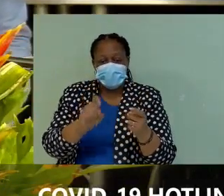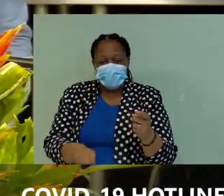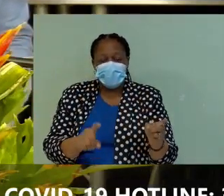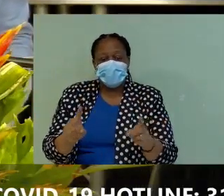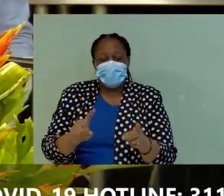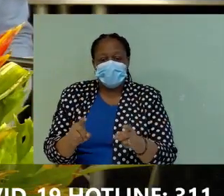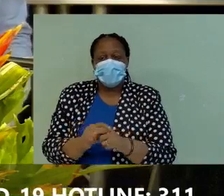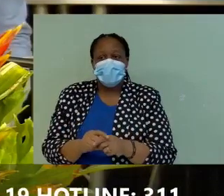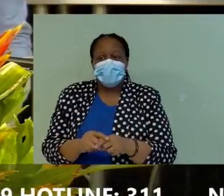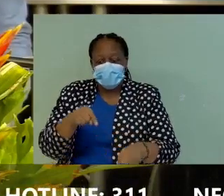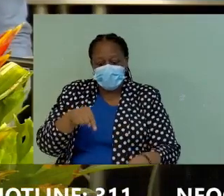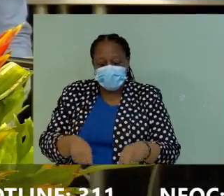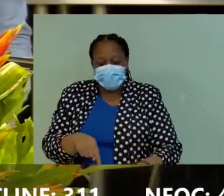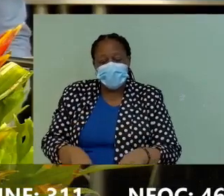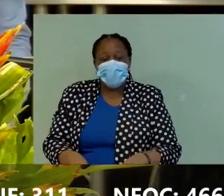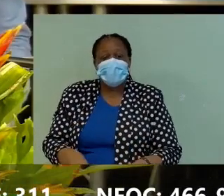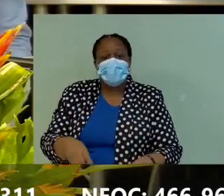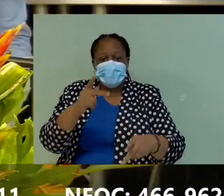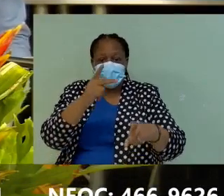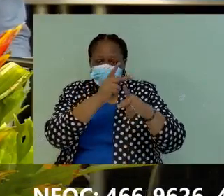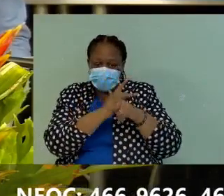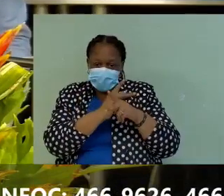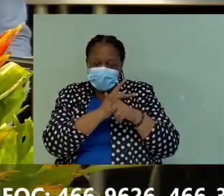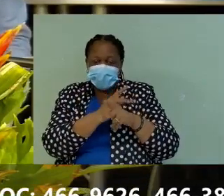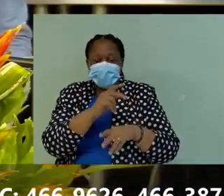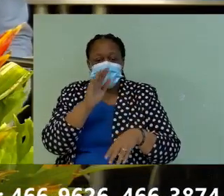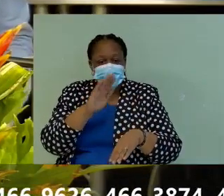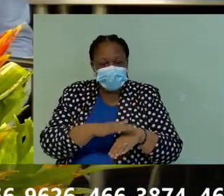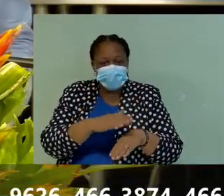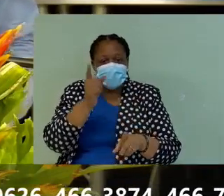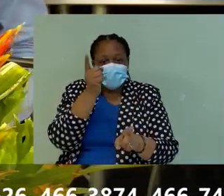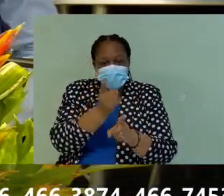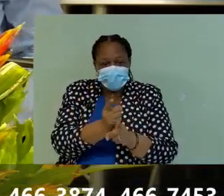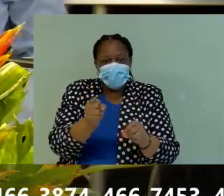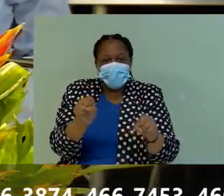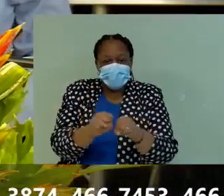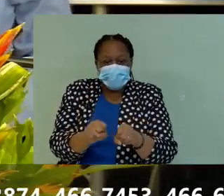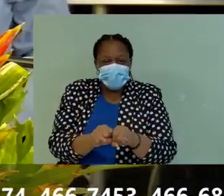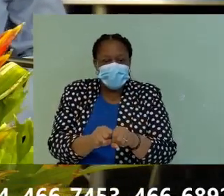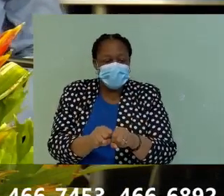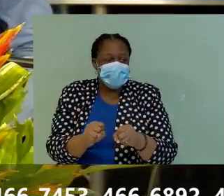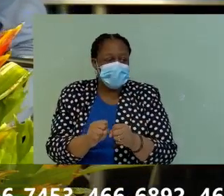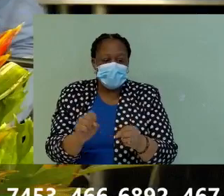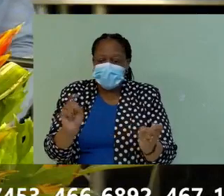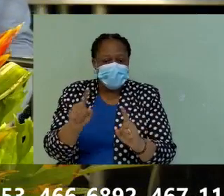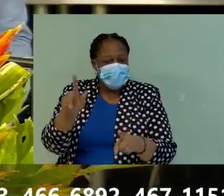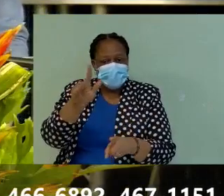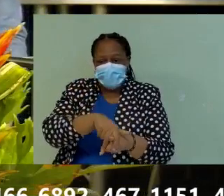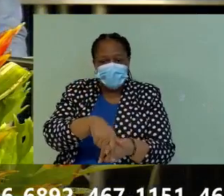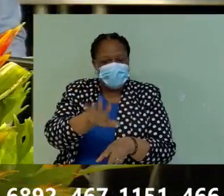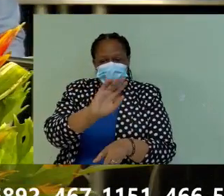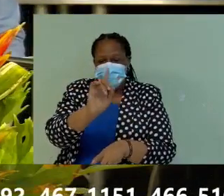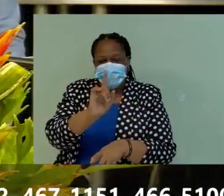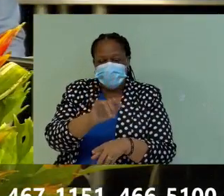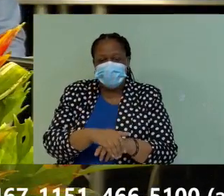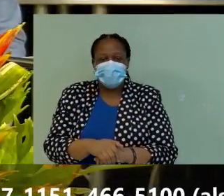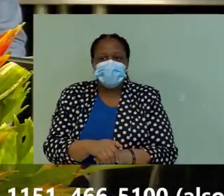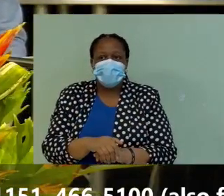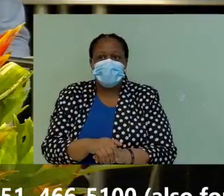Protect your feet. Wear protective footwear, proper shoes, no joggers,